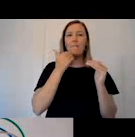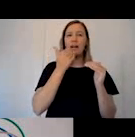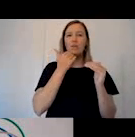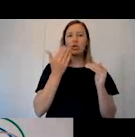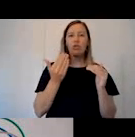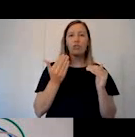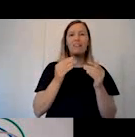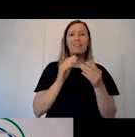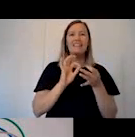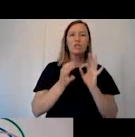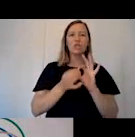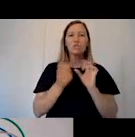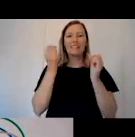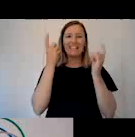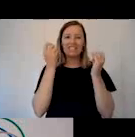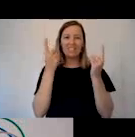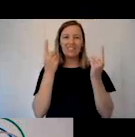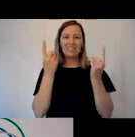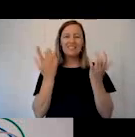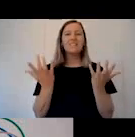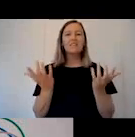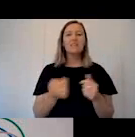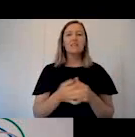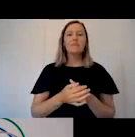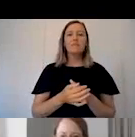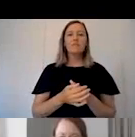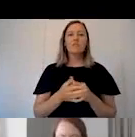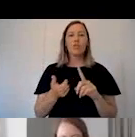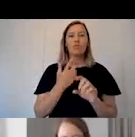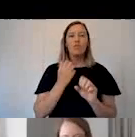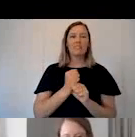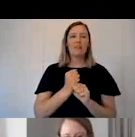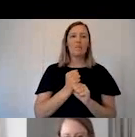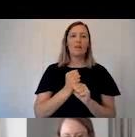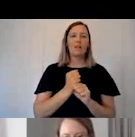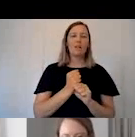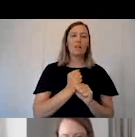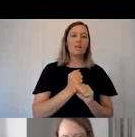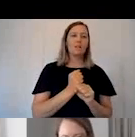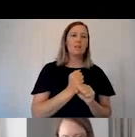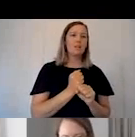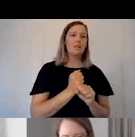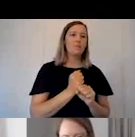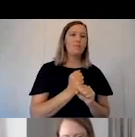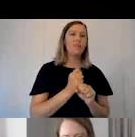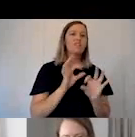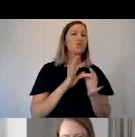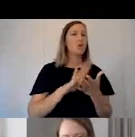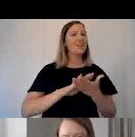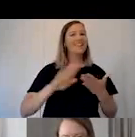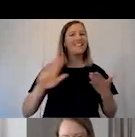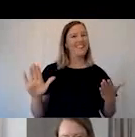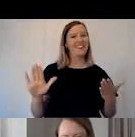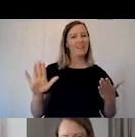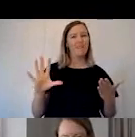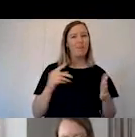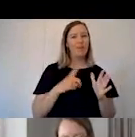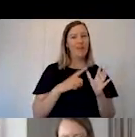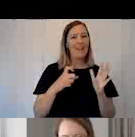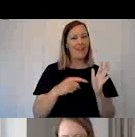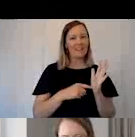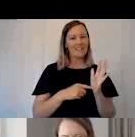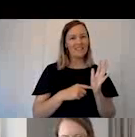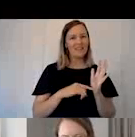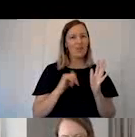problem. For example, might be expected. So it's not clear from the act or the